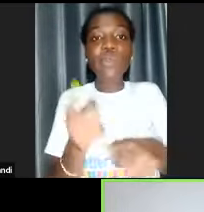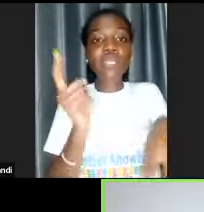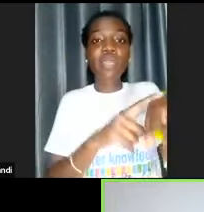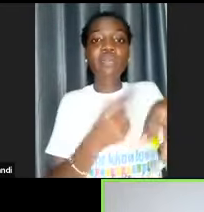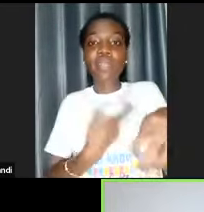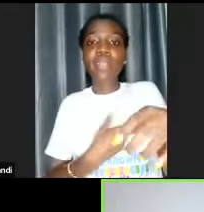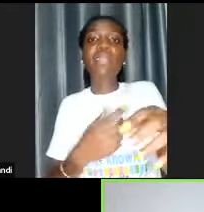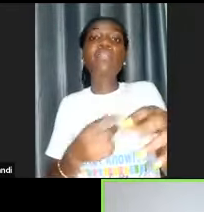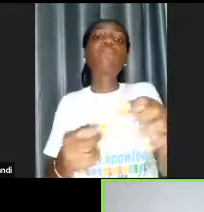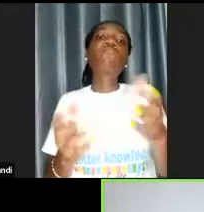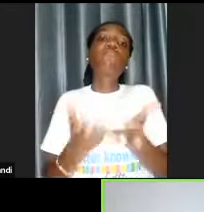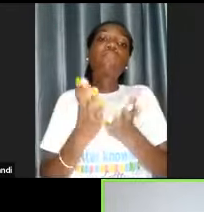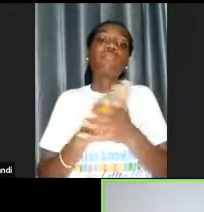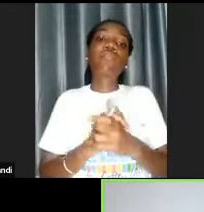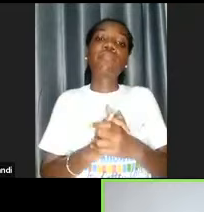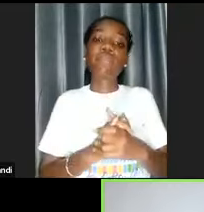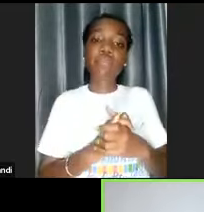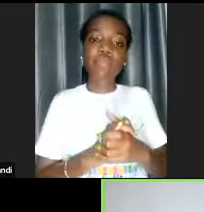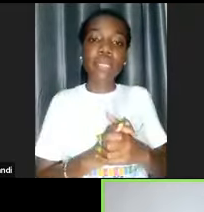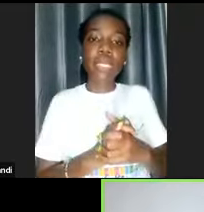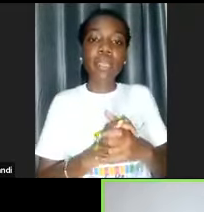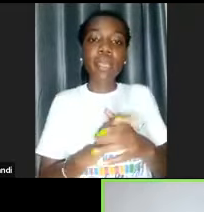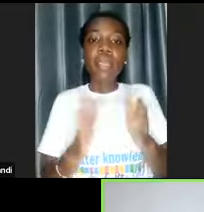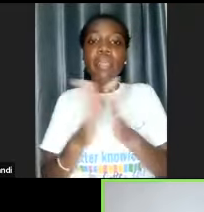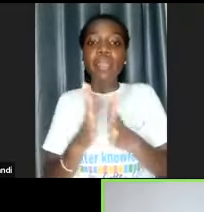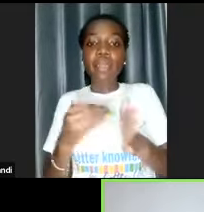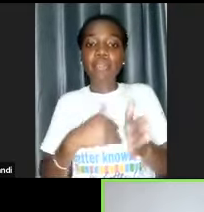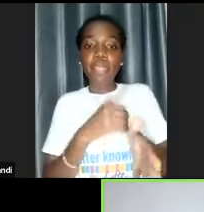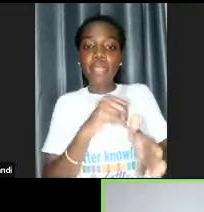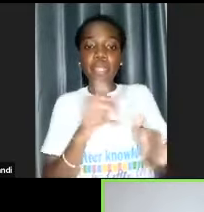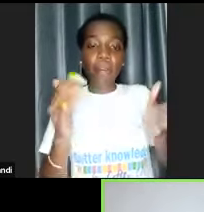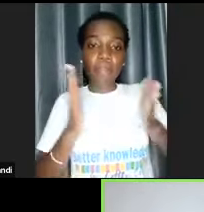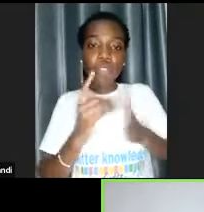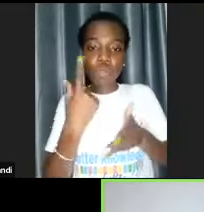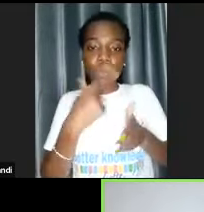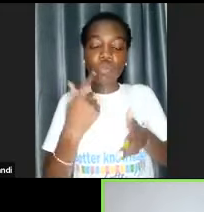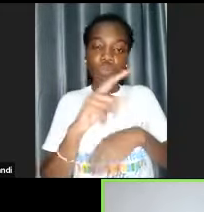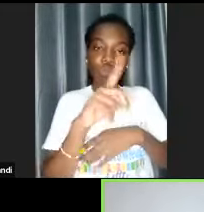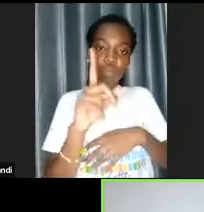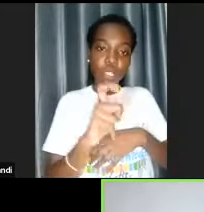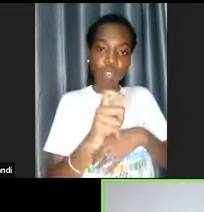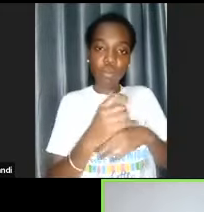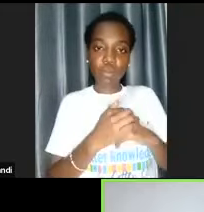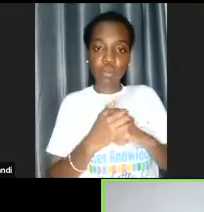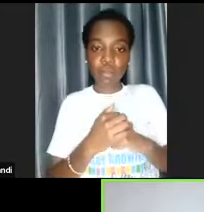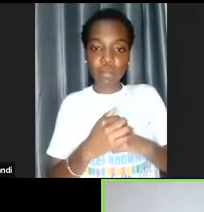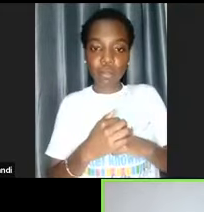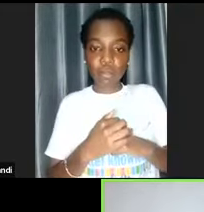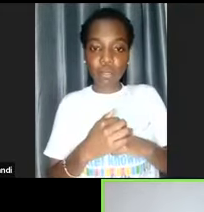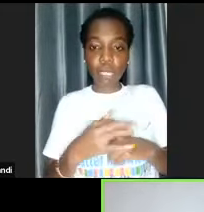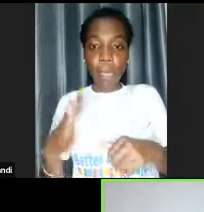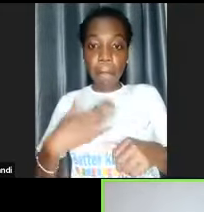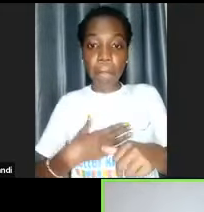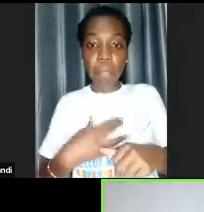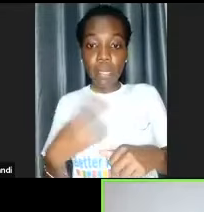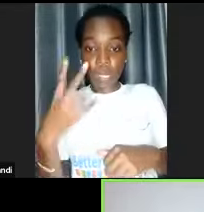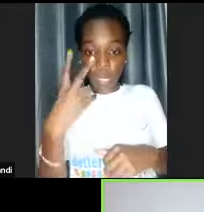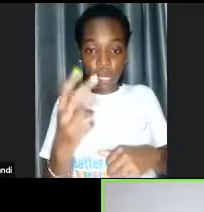sure. And there's somebody who had asked a question. I have seen Eunice has